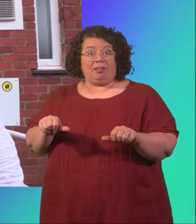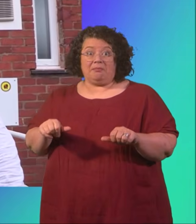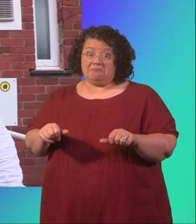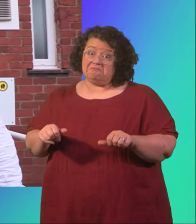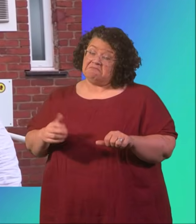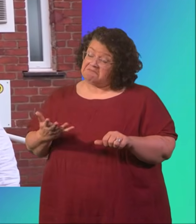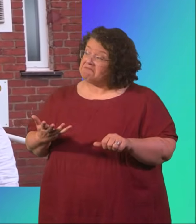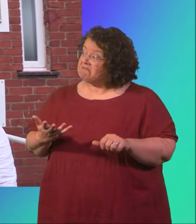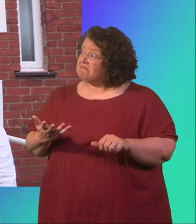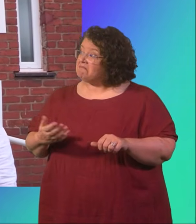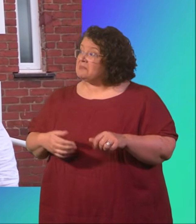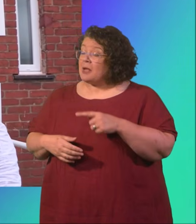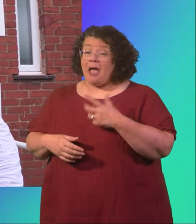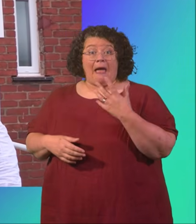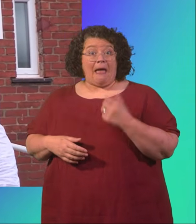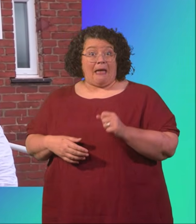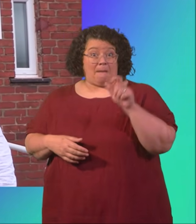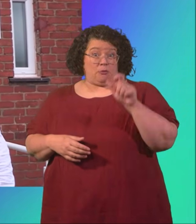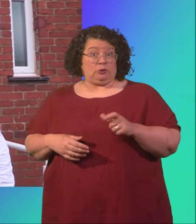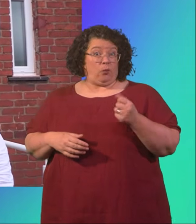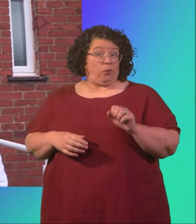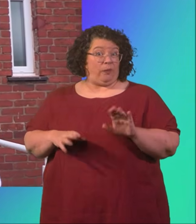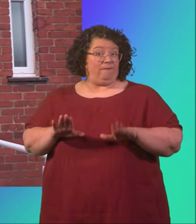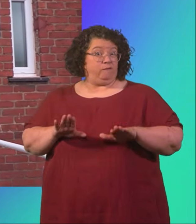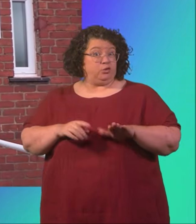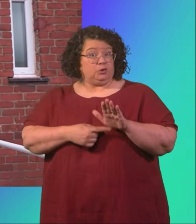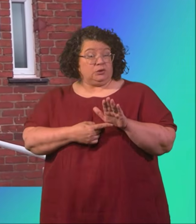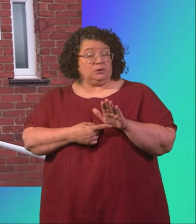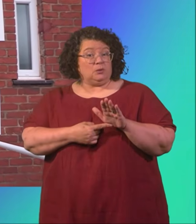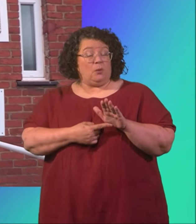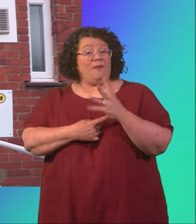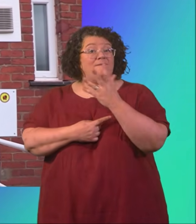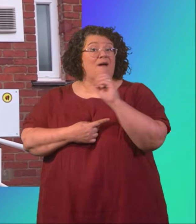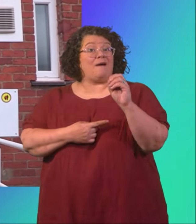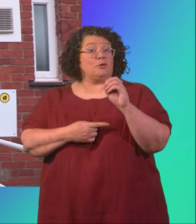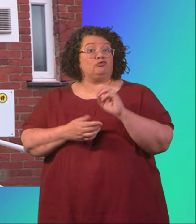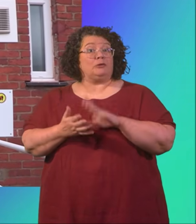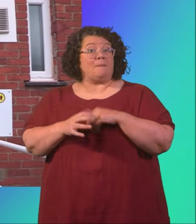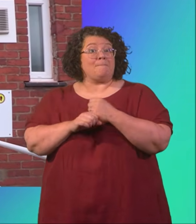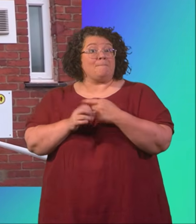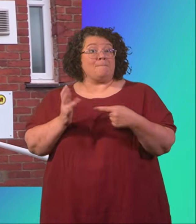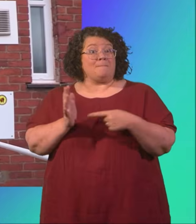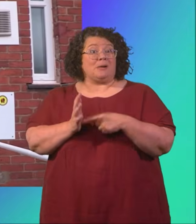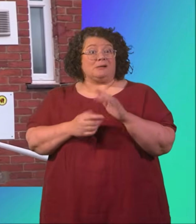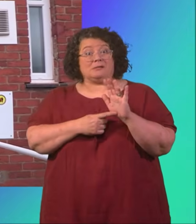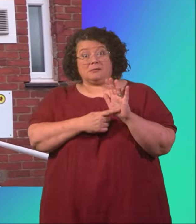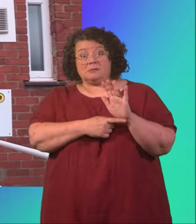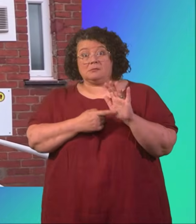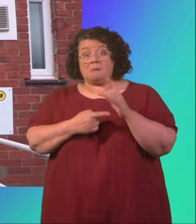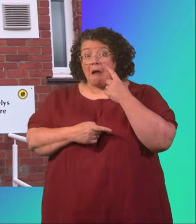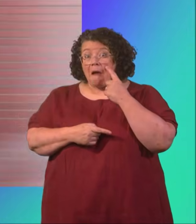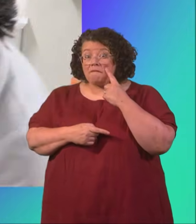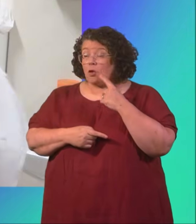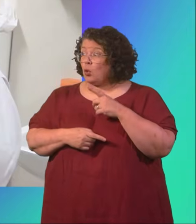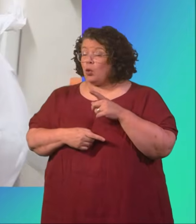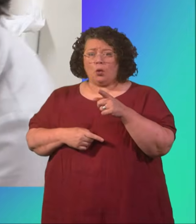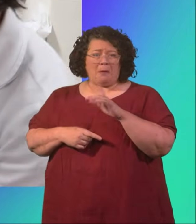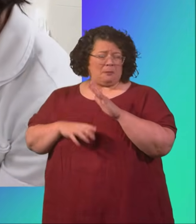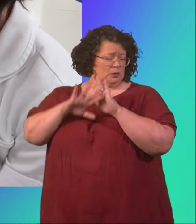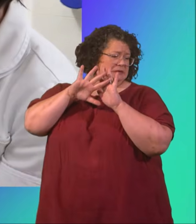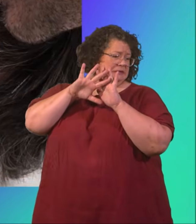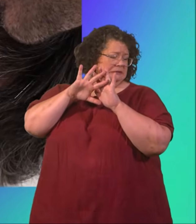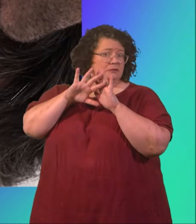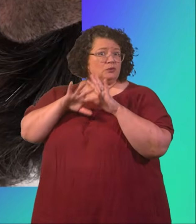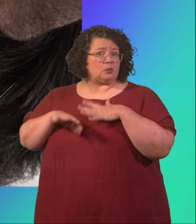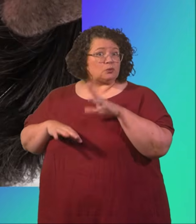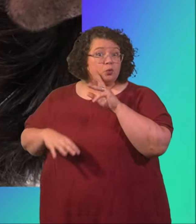there's a foot with a wound with 500 maggots in it. Let's go see them in action. Not if you're squeamish. Prepare